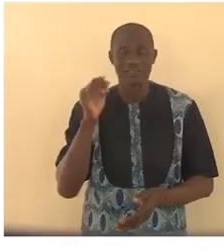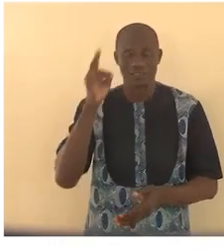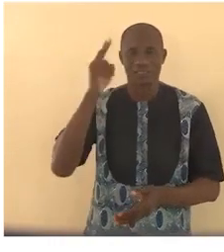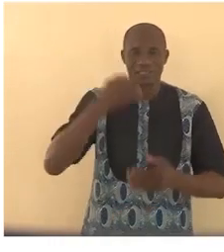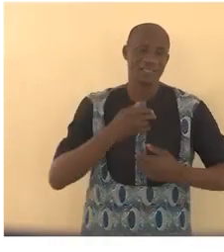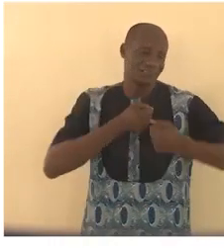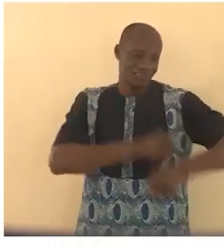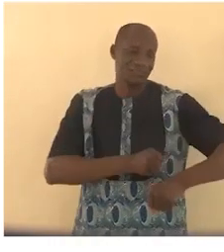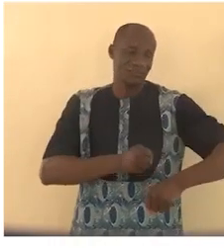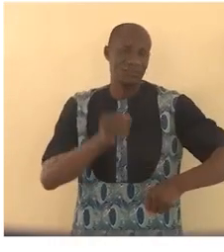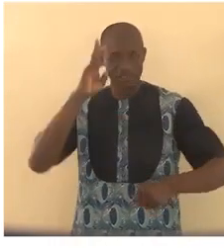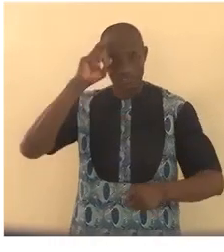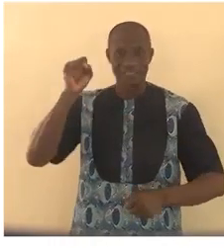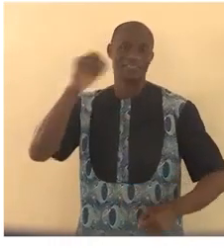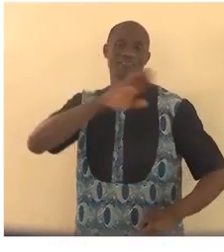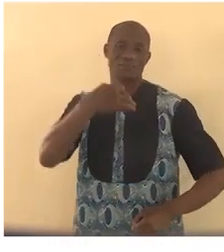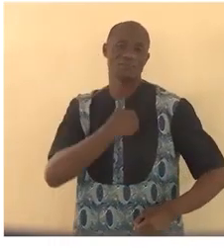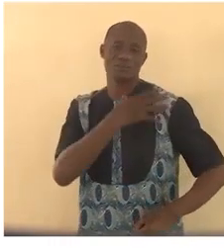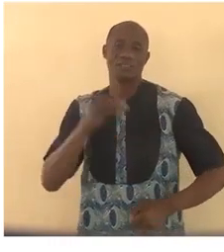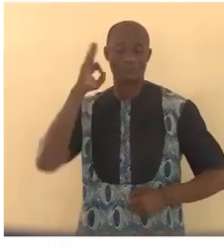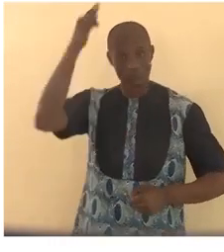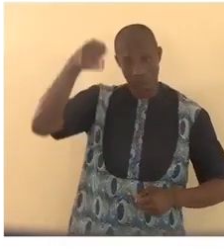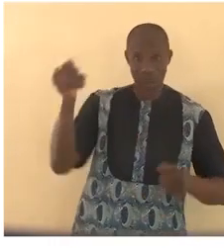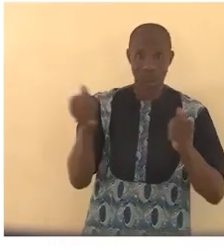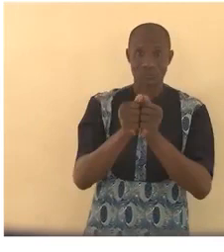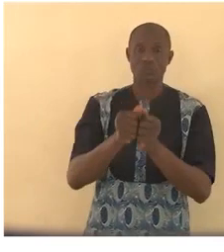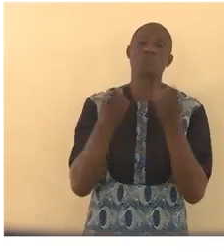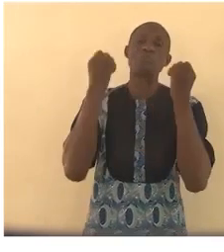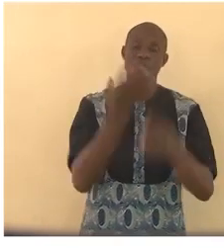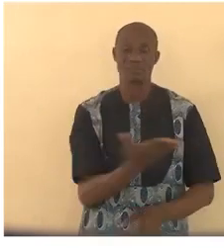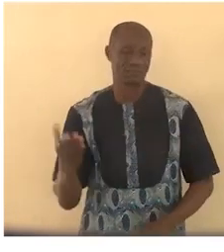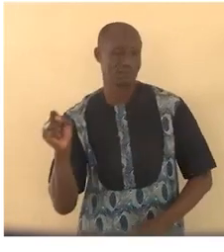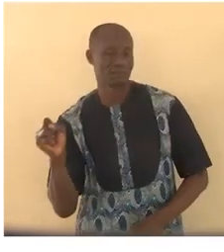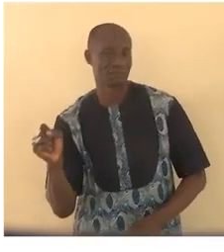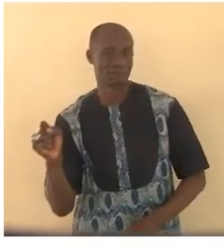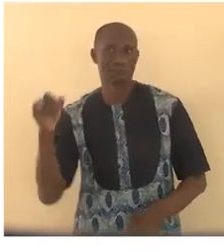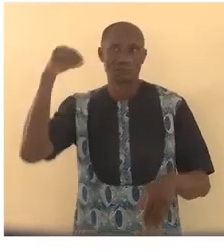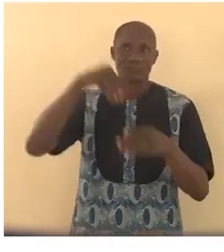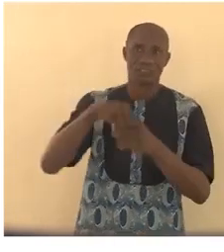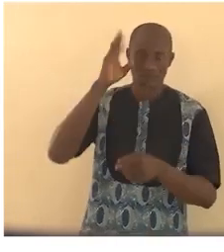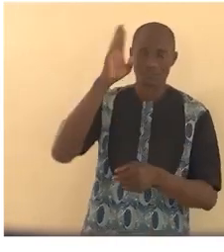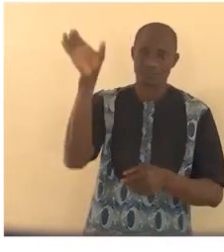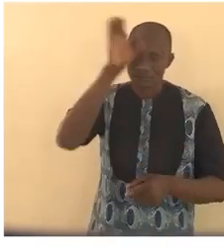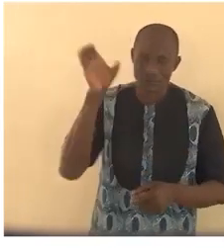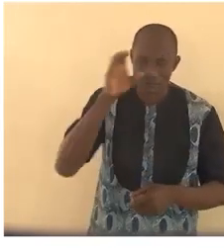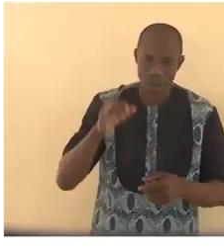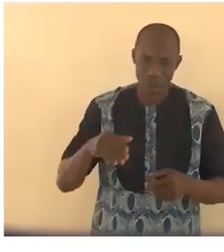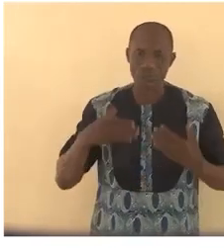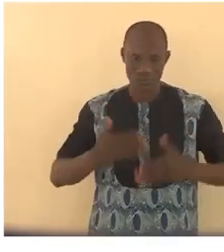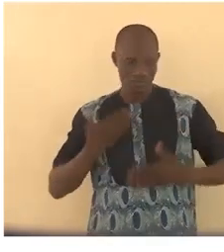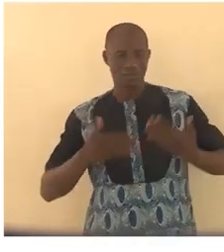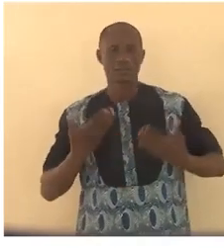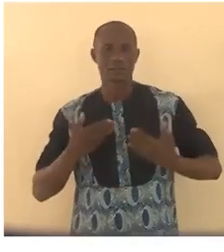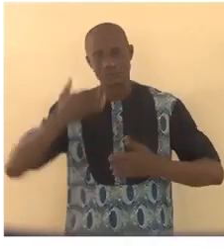had secured his soul and his future with his many possessions. In his search for happiness